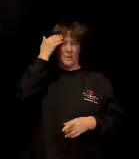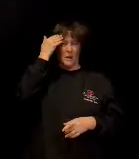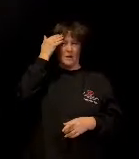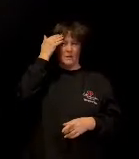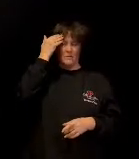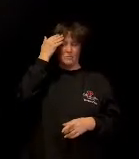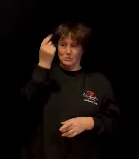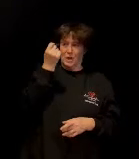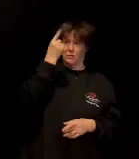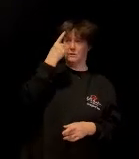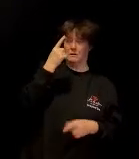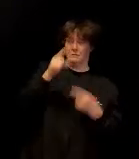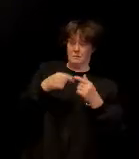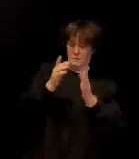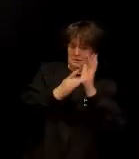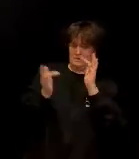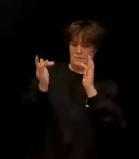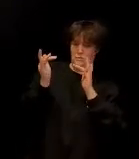of Jesus.